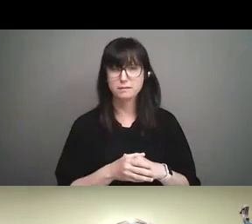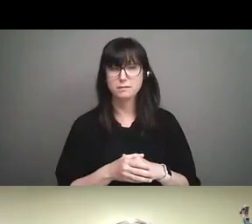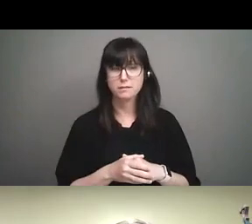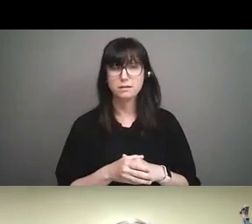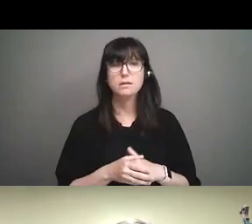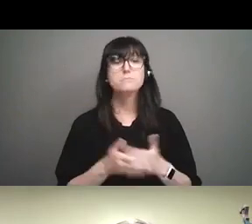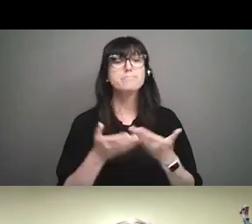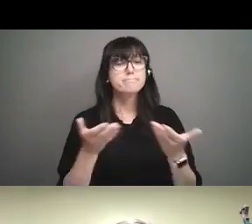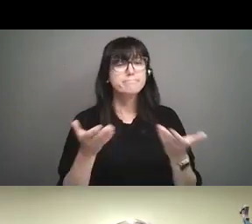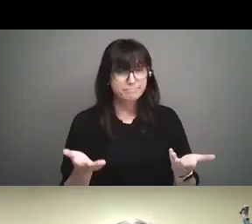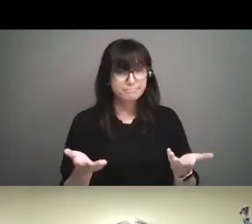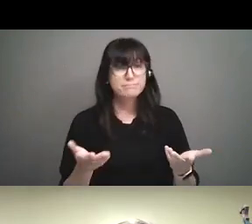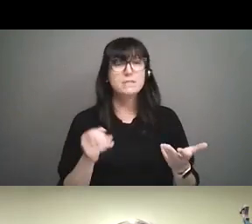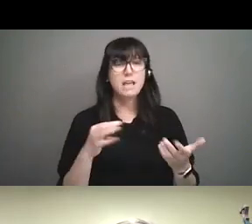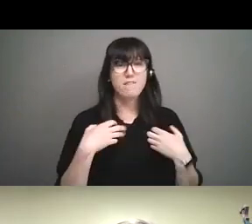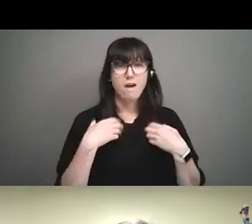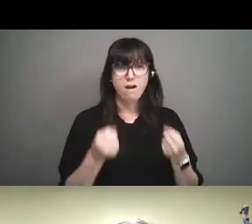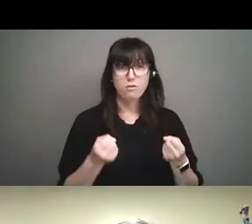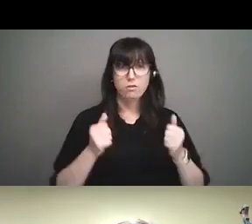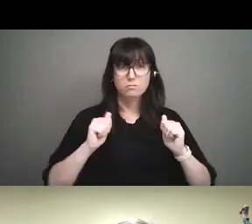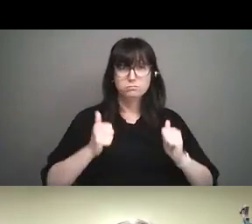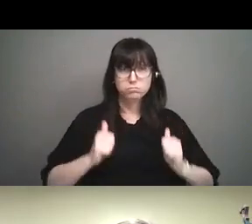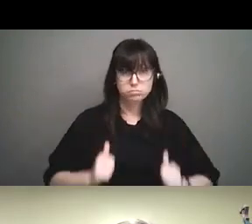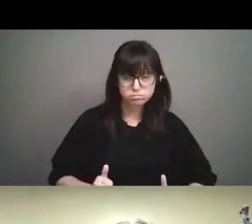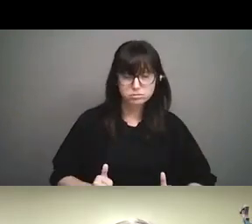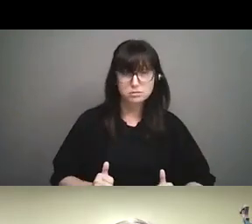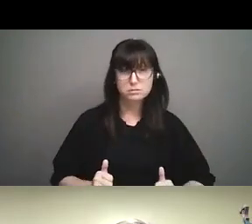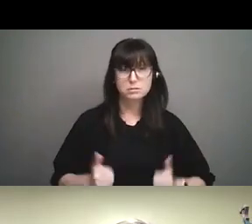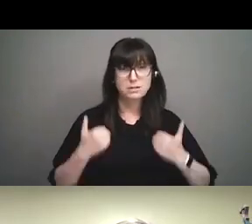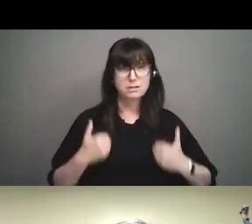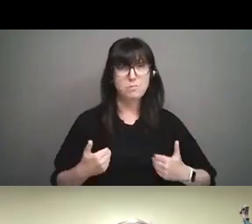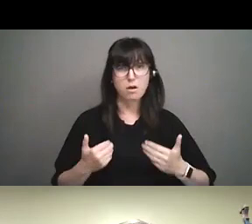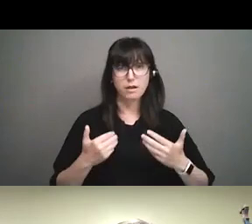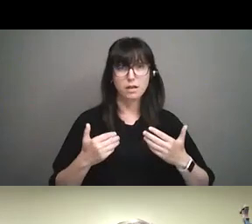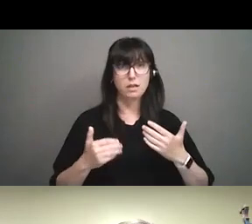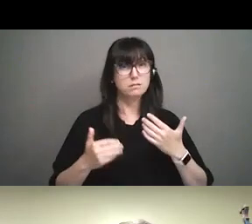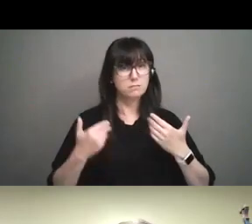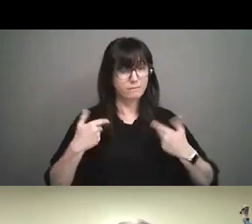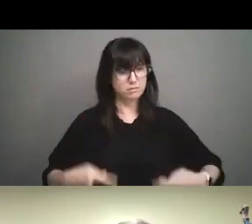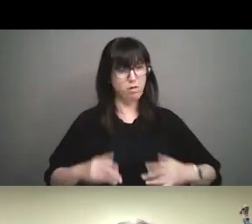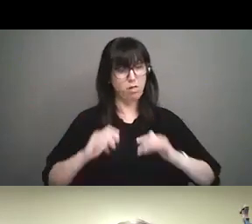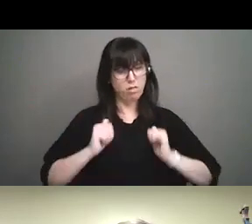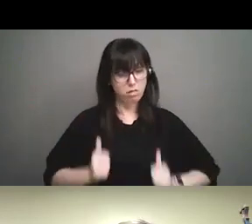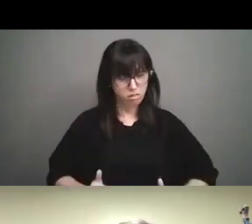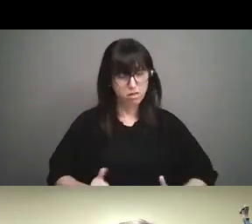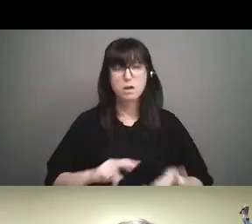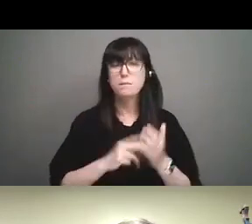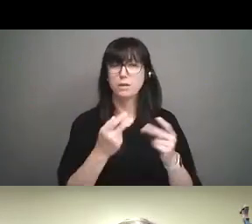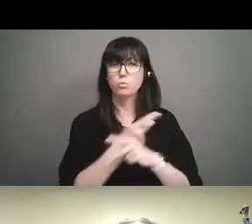individuals unfortunately decline in health and functional capacity, again, they're at risk of becoming socially